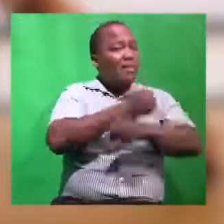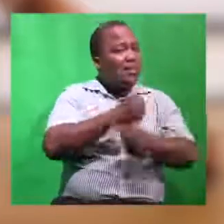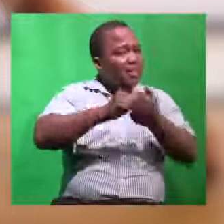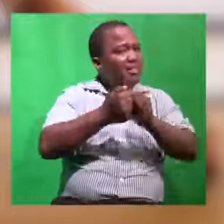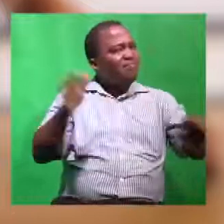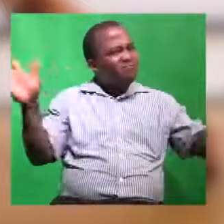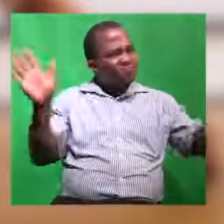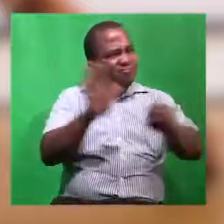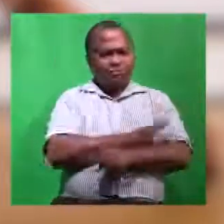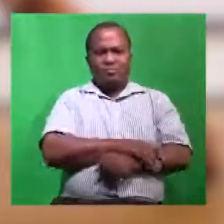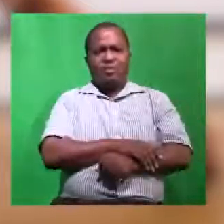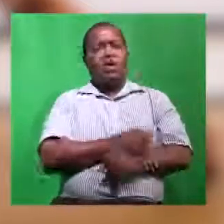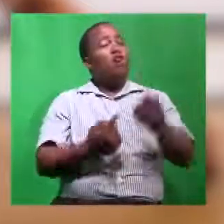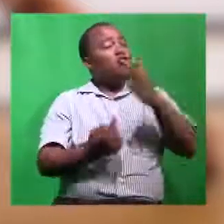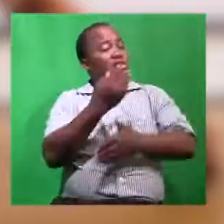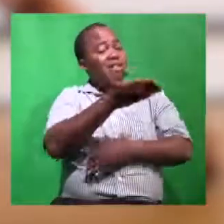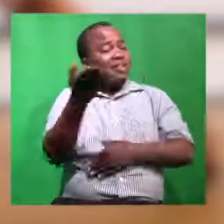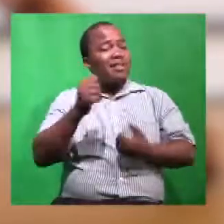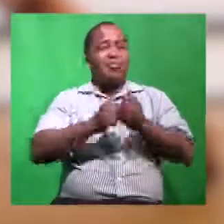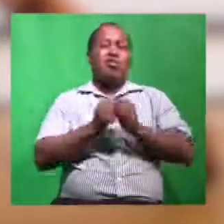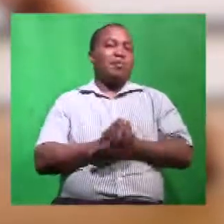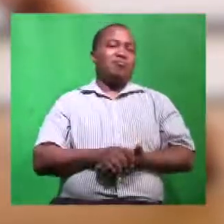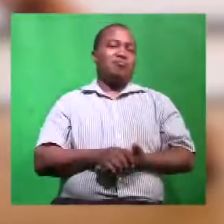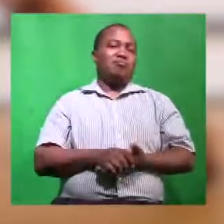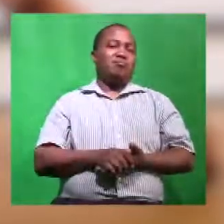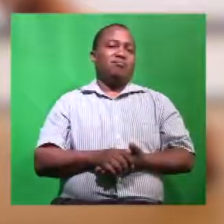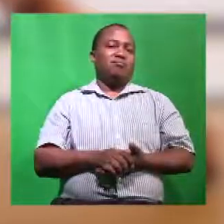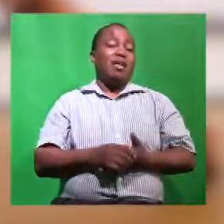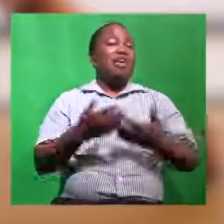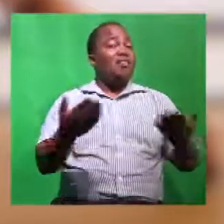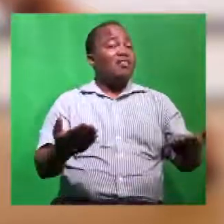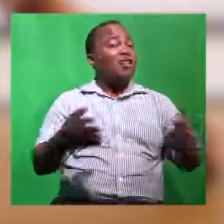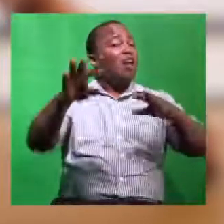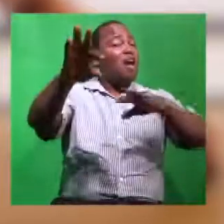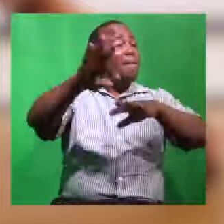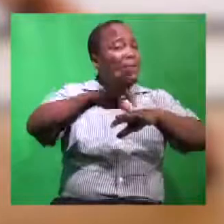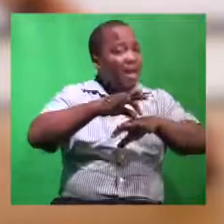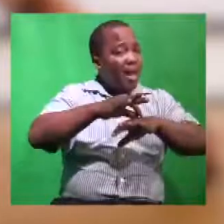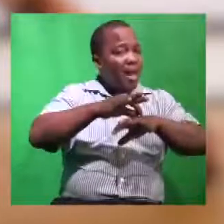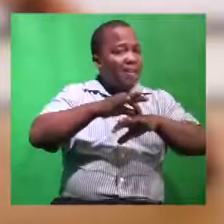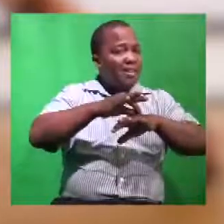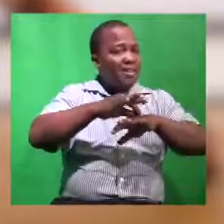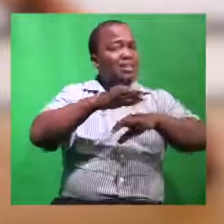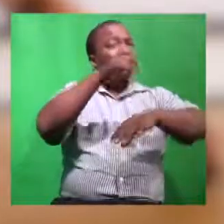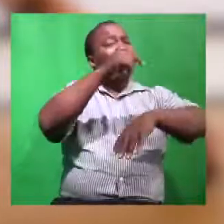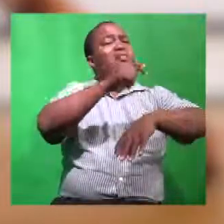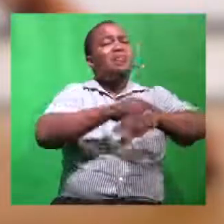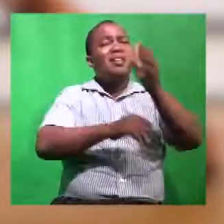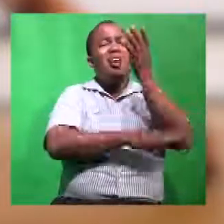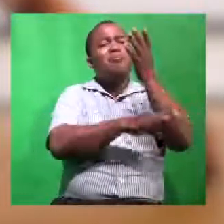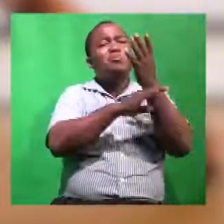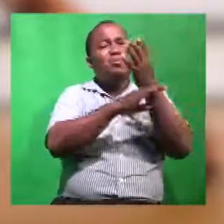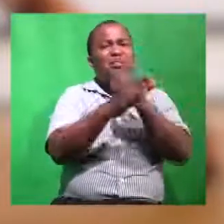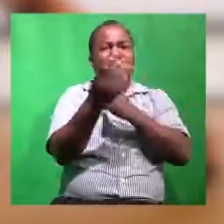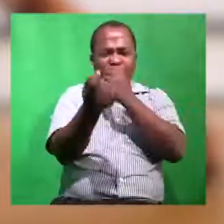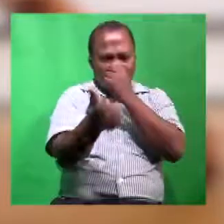during delivery when it got a problem. So even married, not including forcing. Married, not